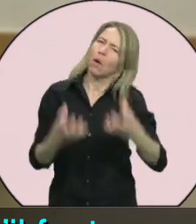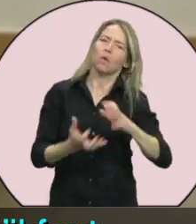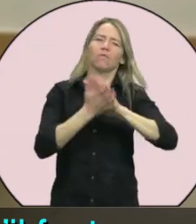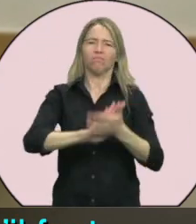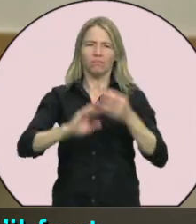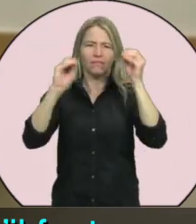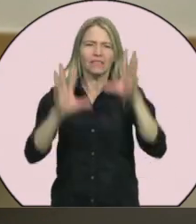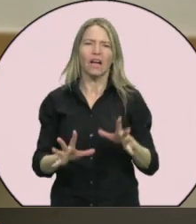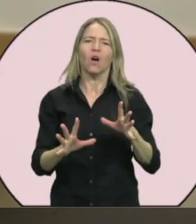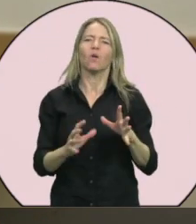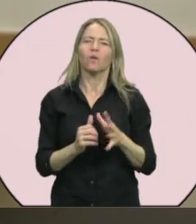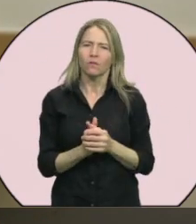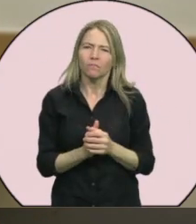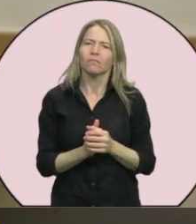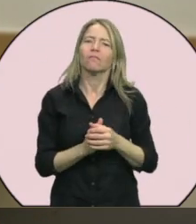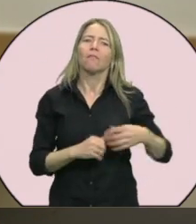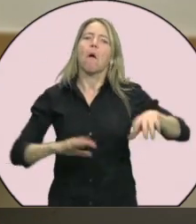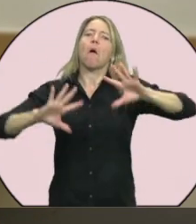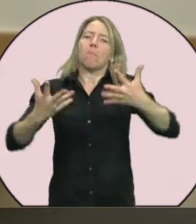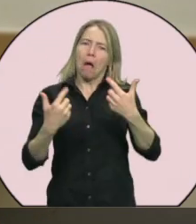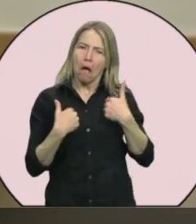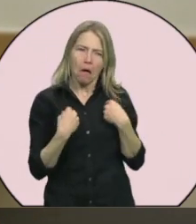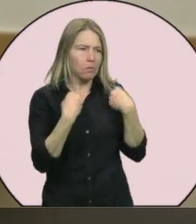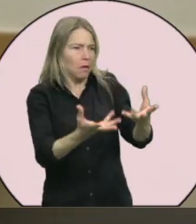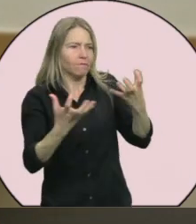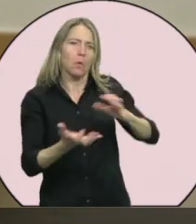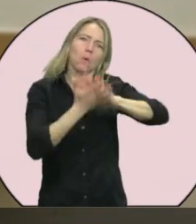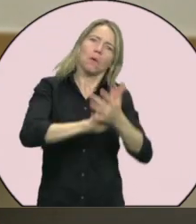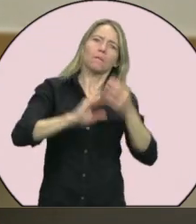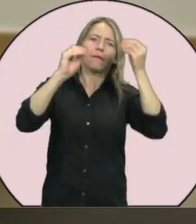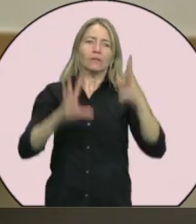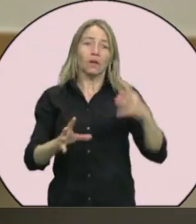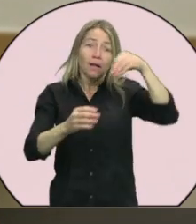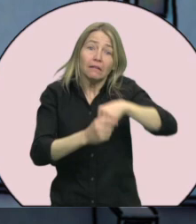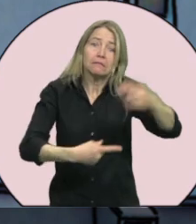to become a teacher. How do I become a sign language teacher?